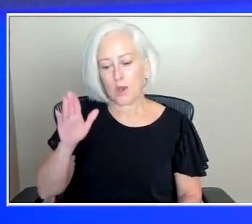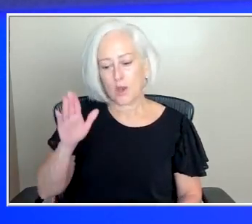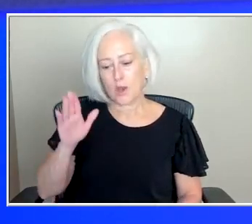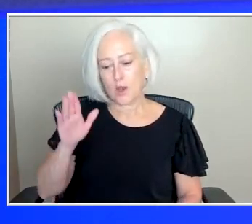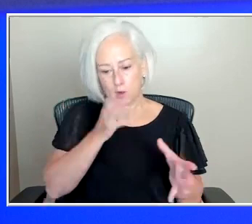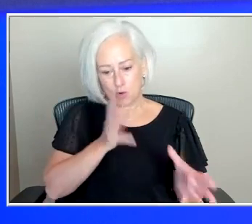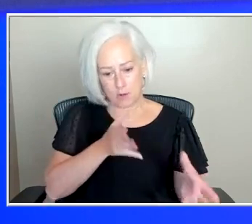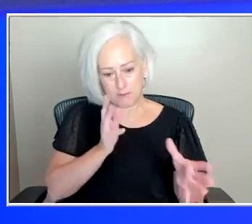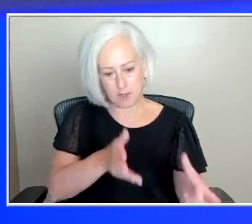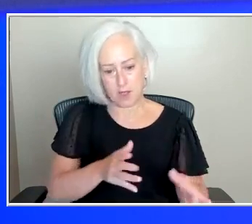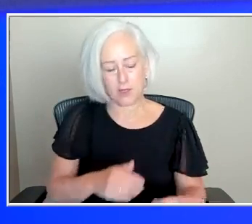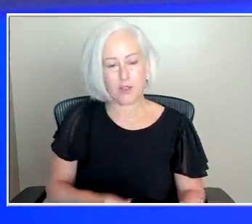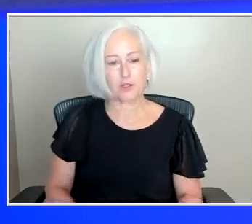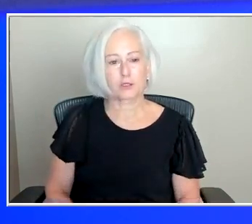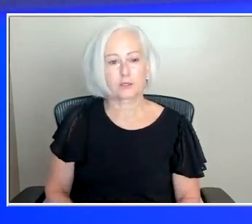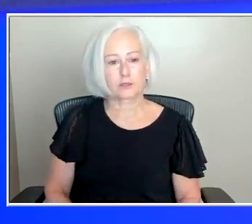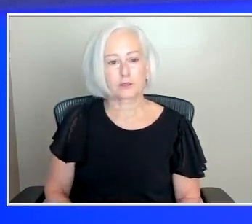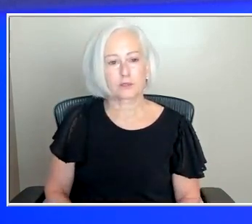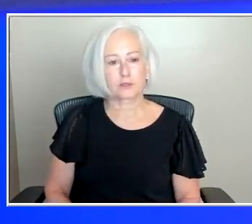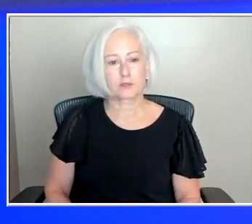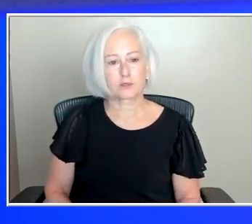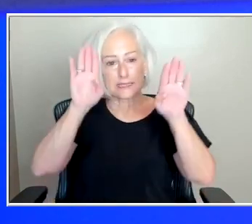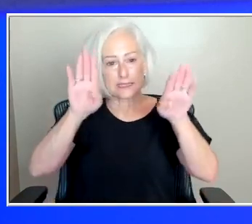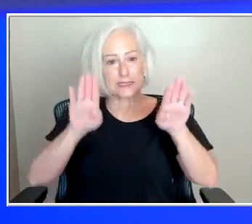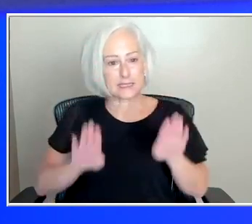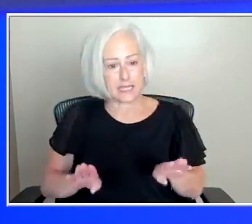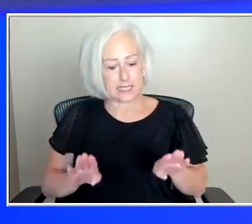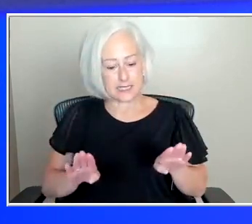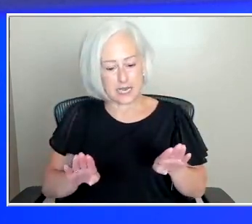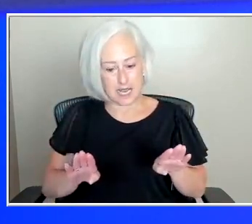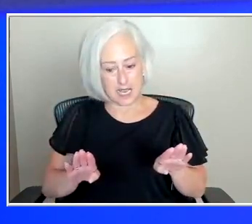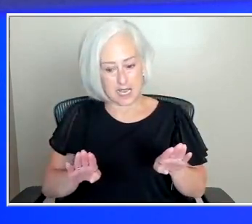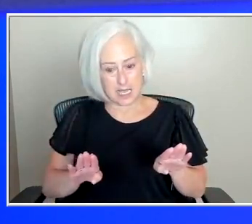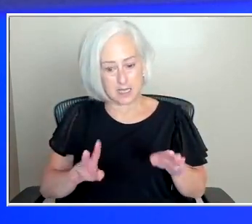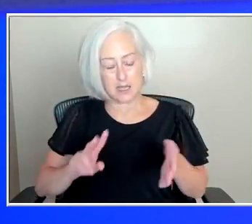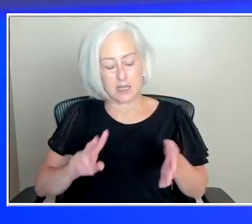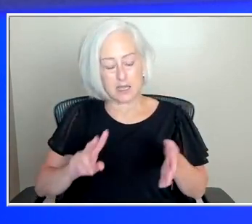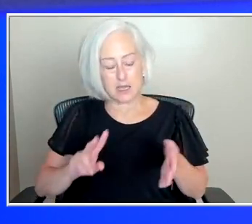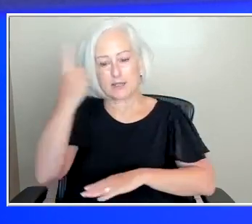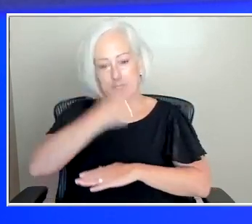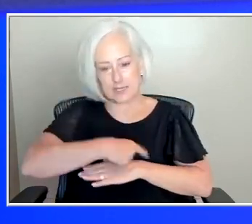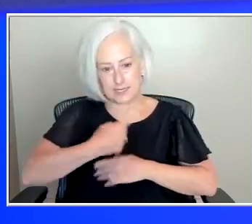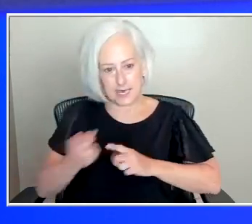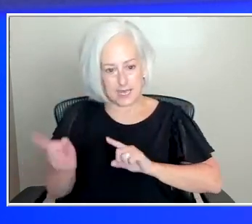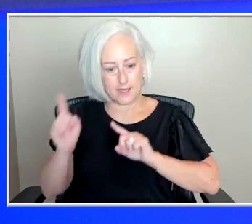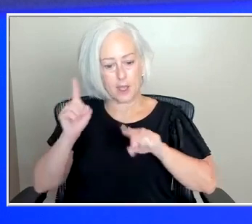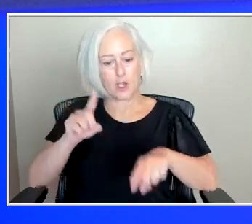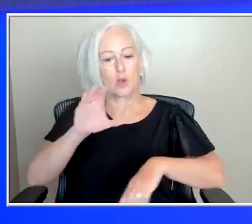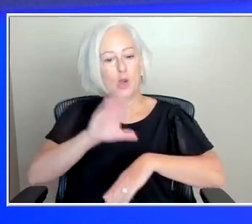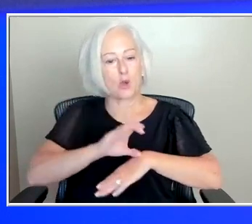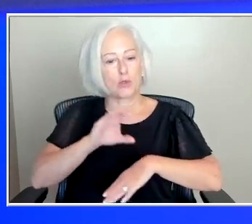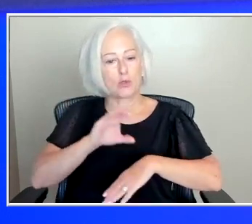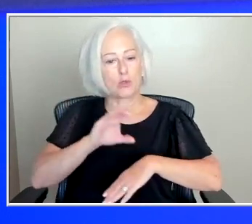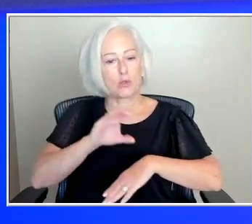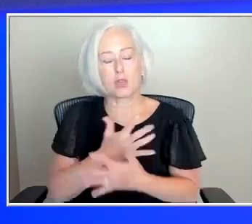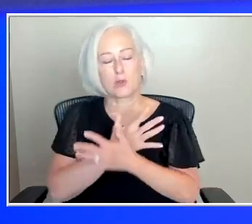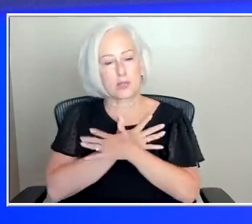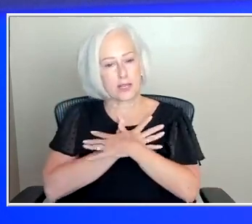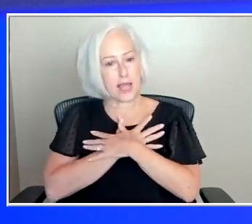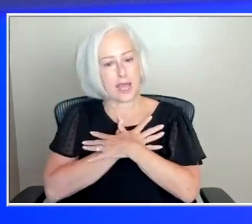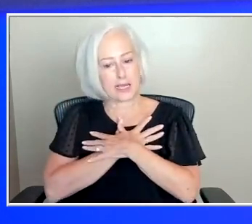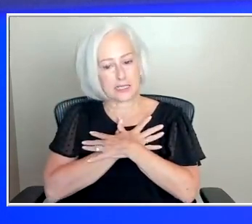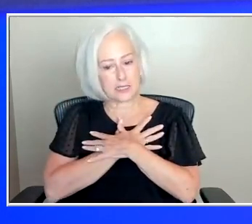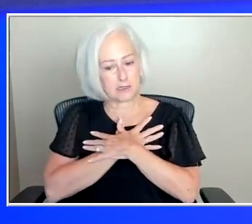the day of Sabbath, was the day you went to church, and you did nothing else on Sunday. So I knew for